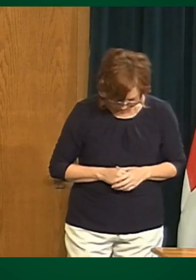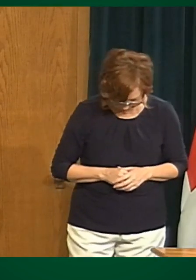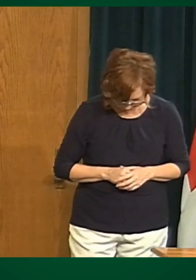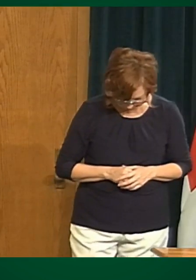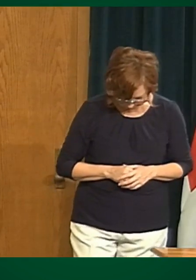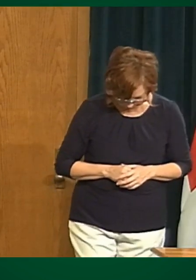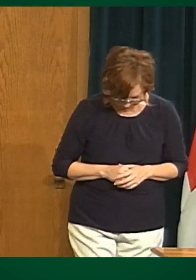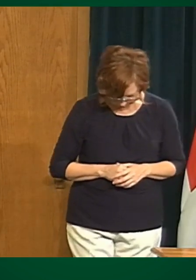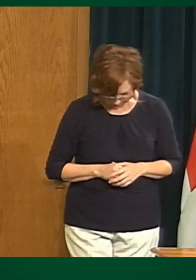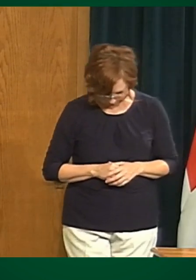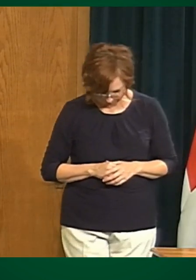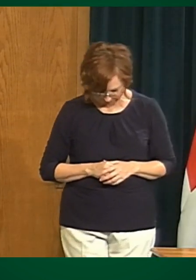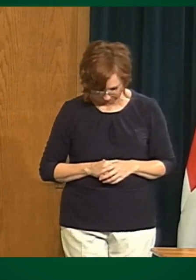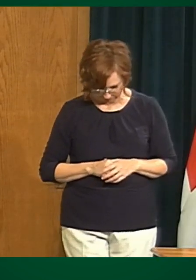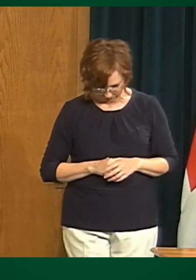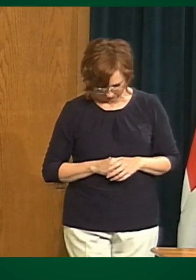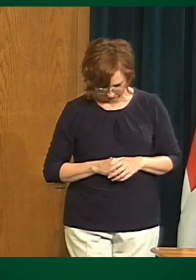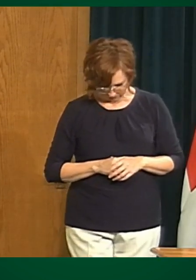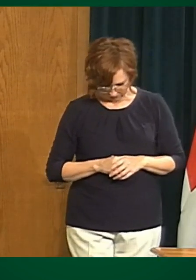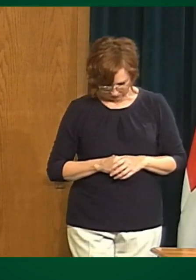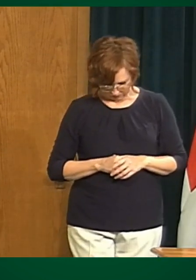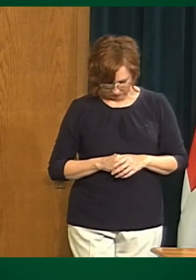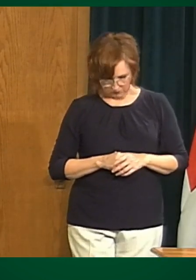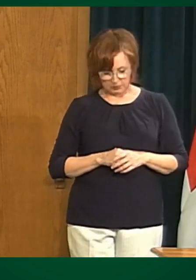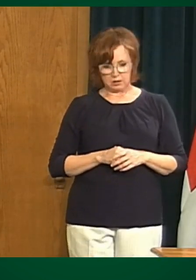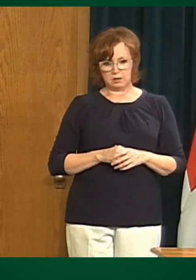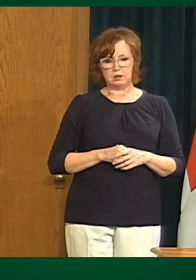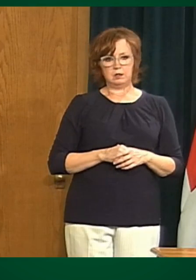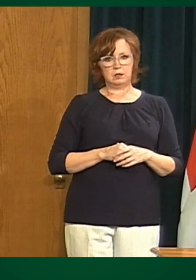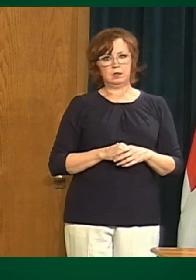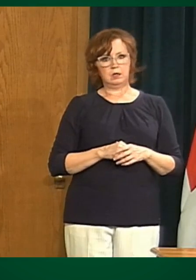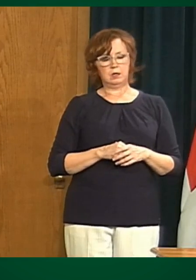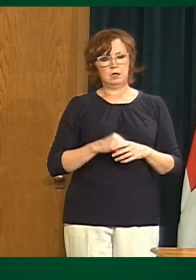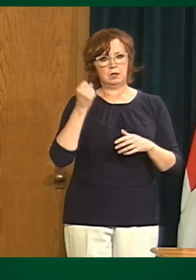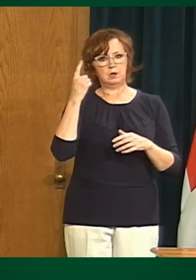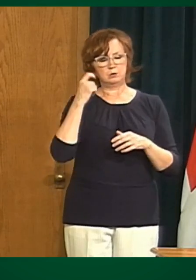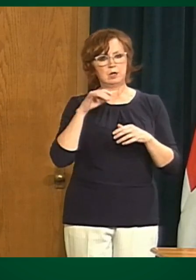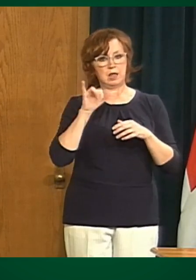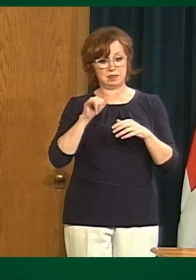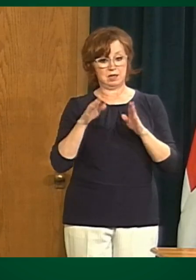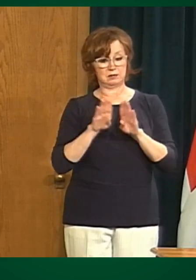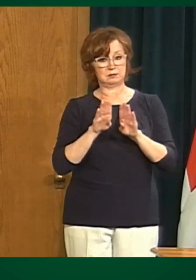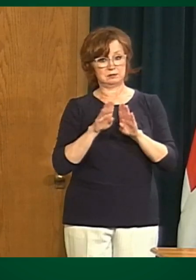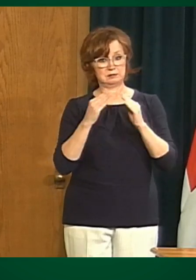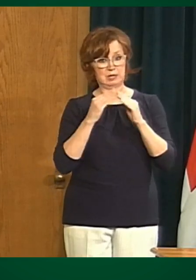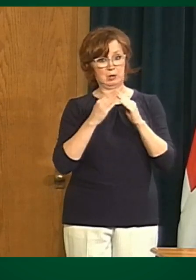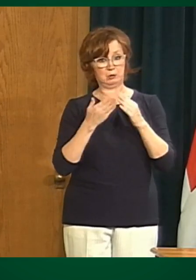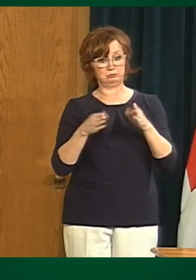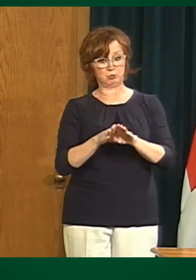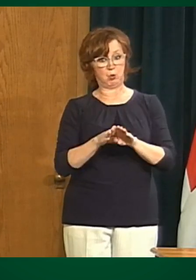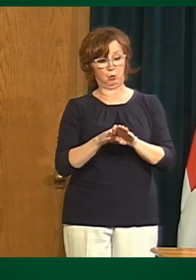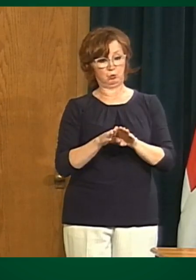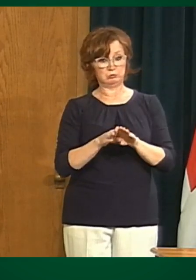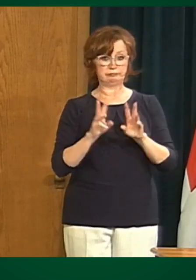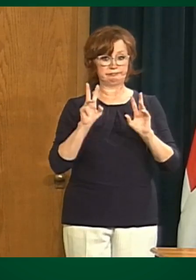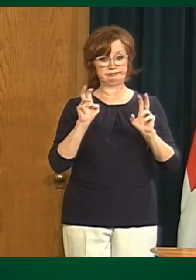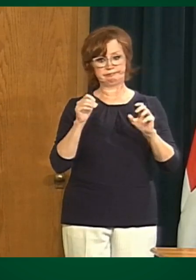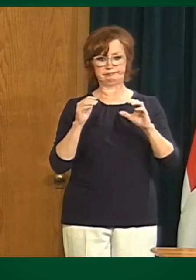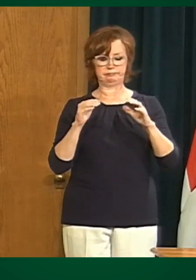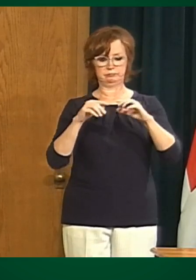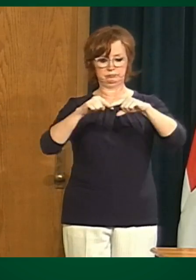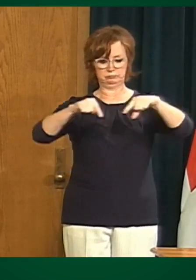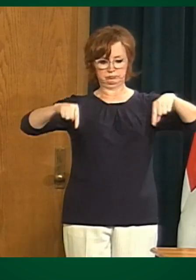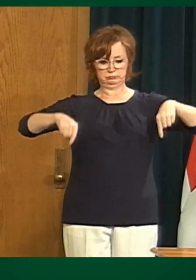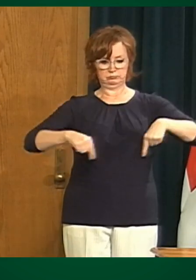the most aggressive measures, as I mentioned also, that contact tracing is something that will direct our